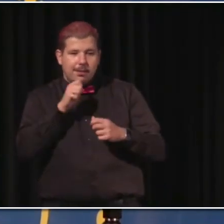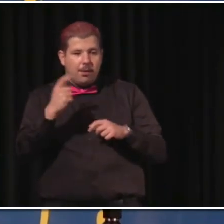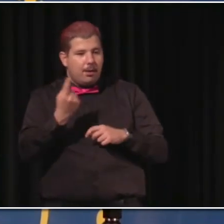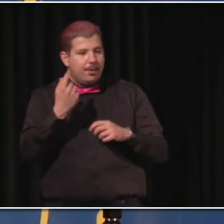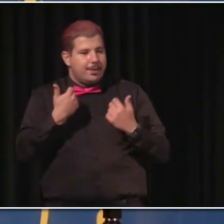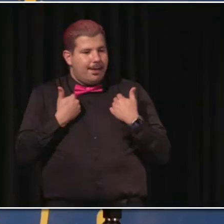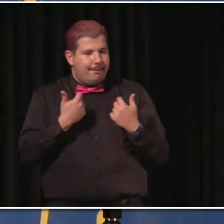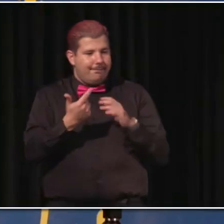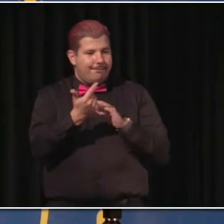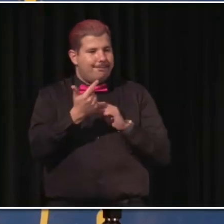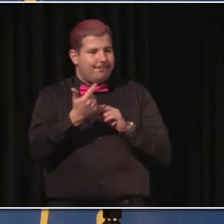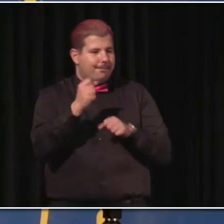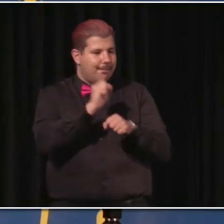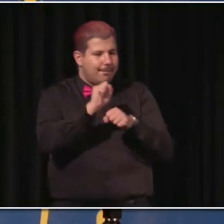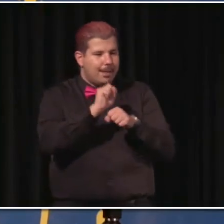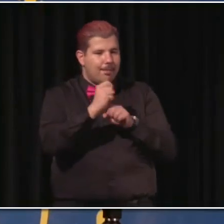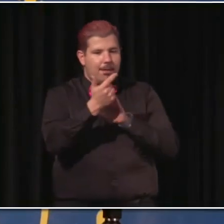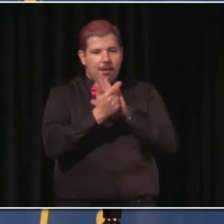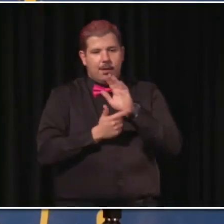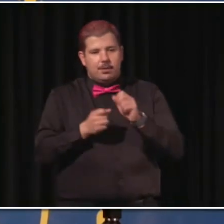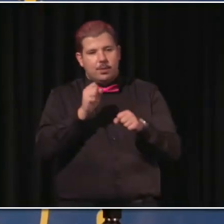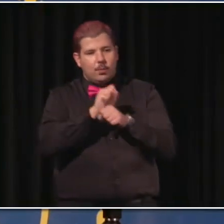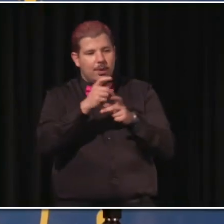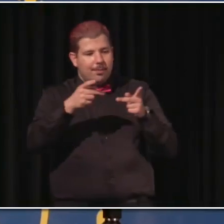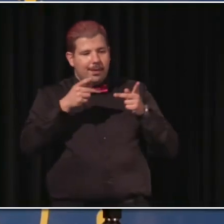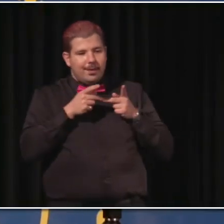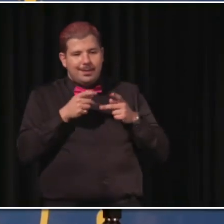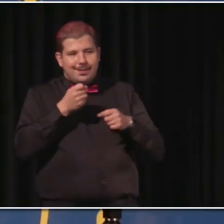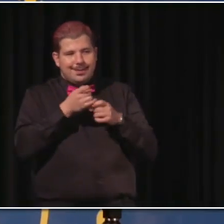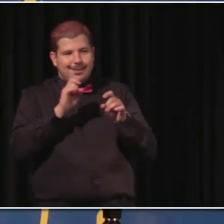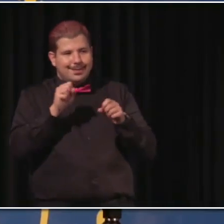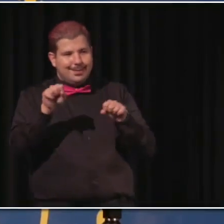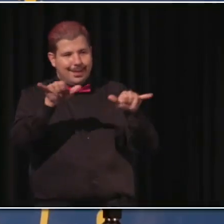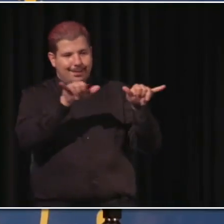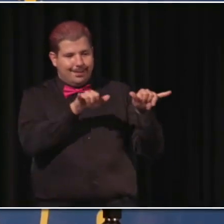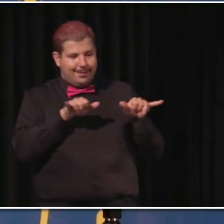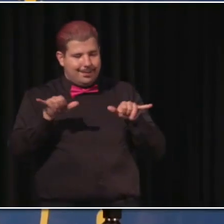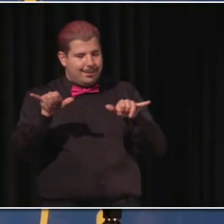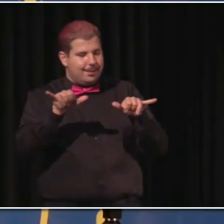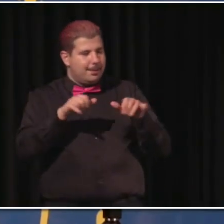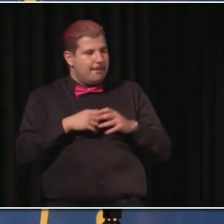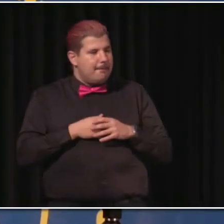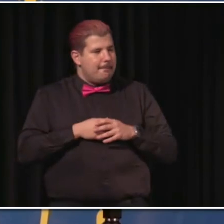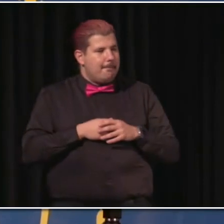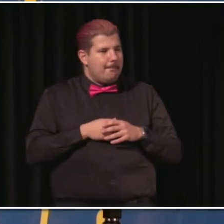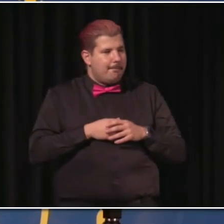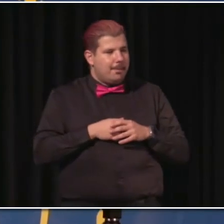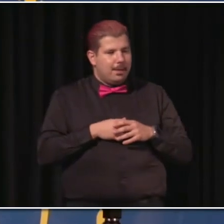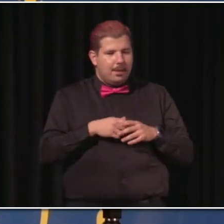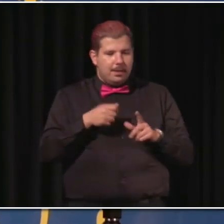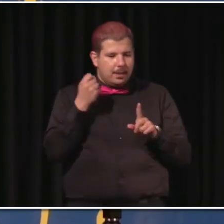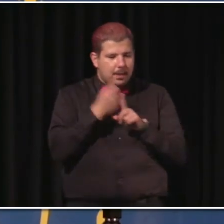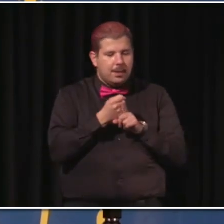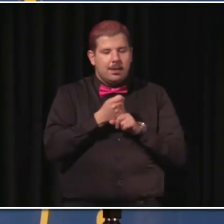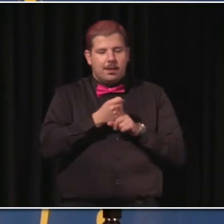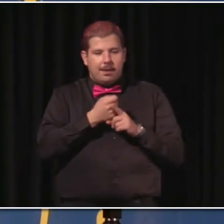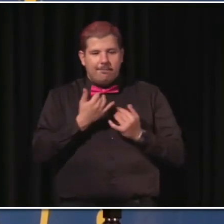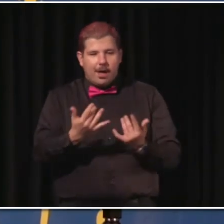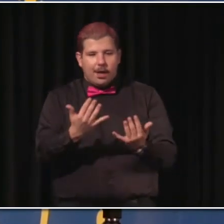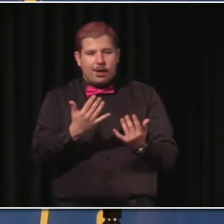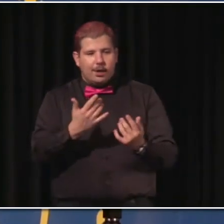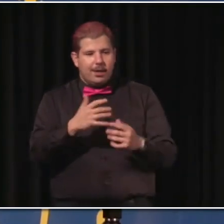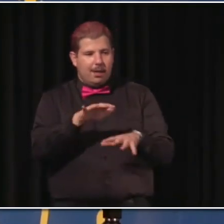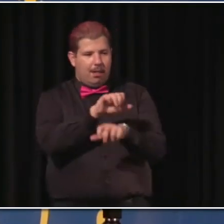laws or workplace safety standards. It took a fire in a locked Manhattan garment